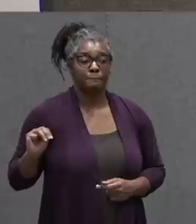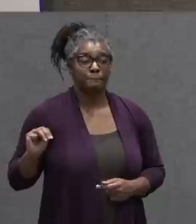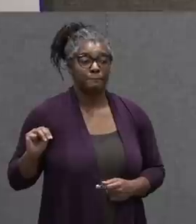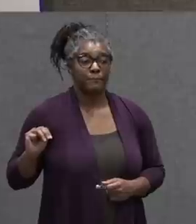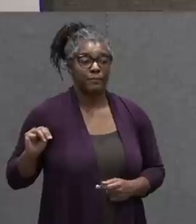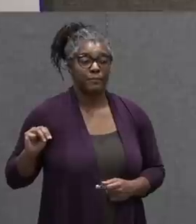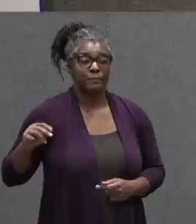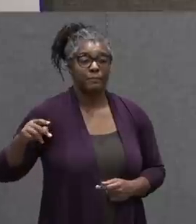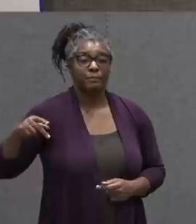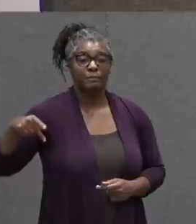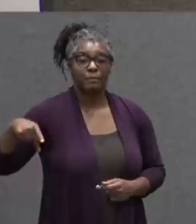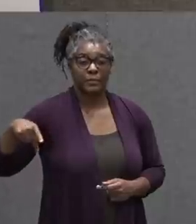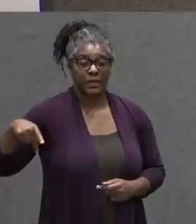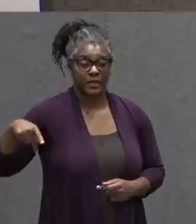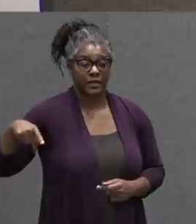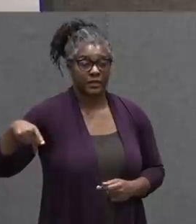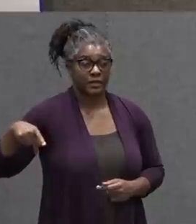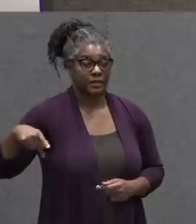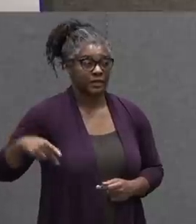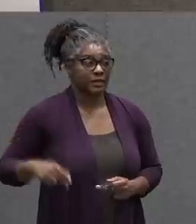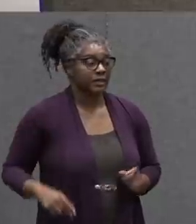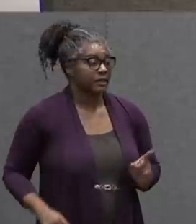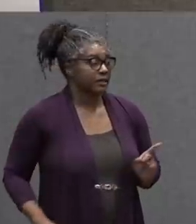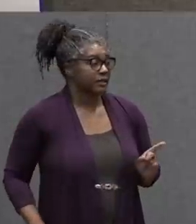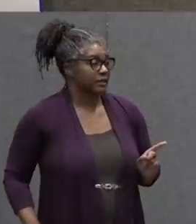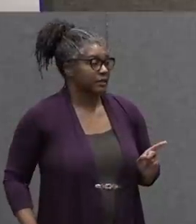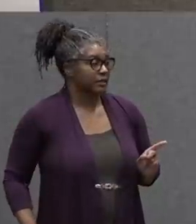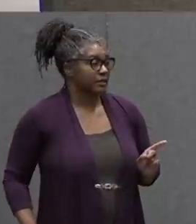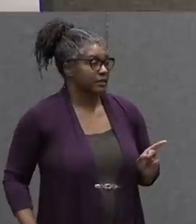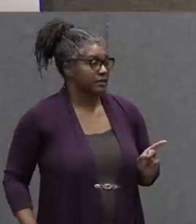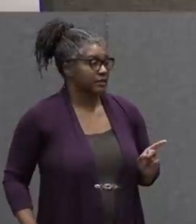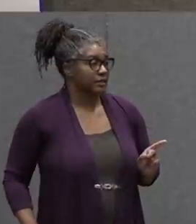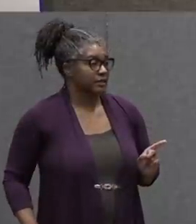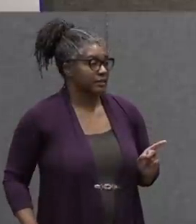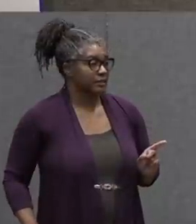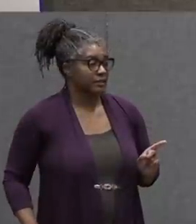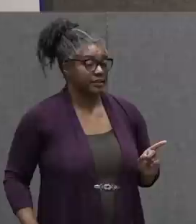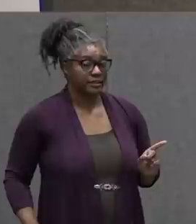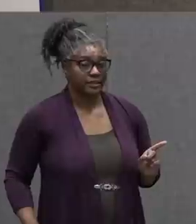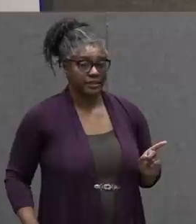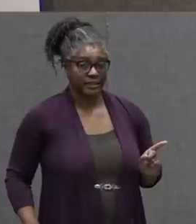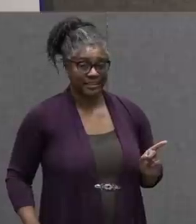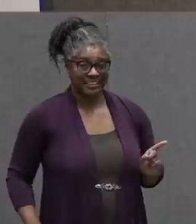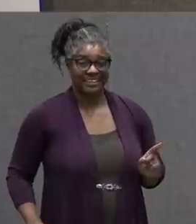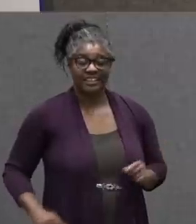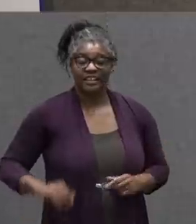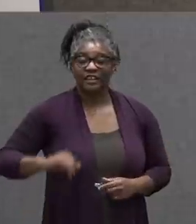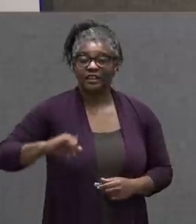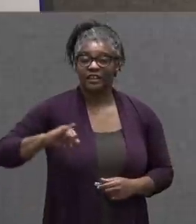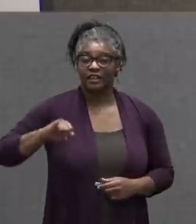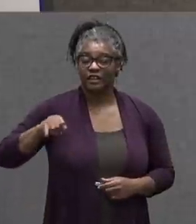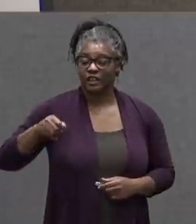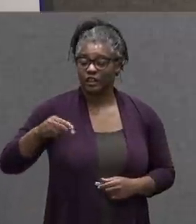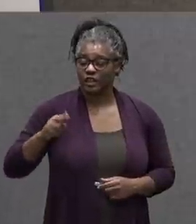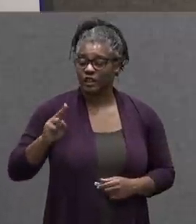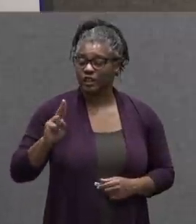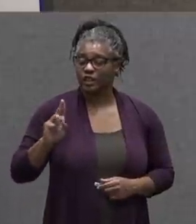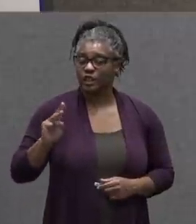P. It was the last sound. Let's try reading it. J.